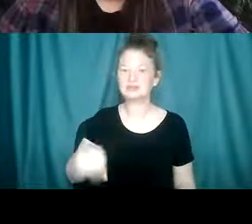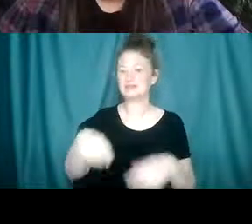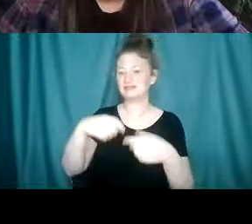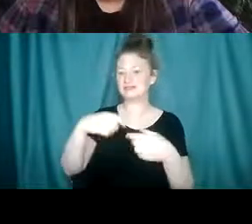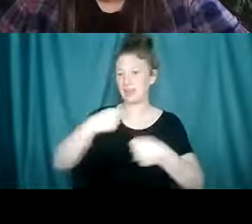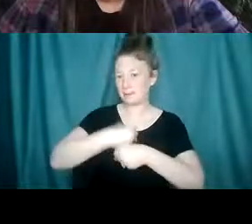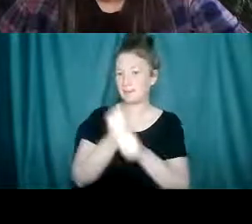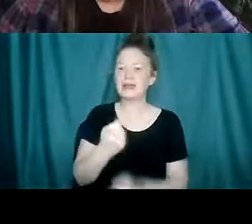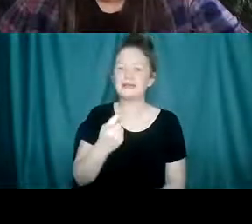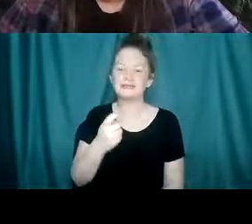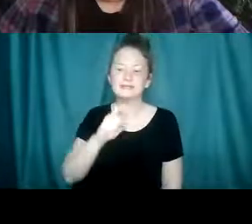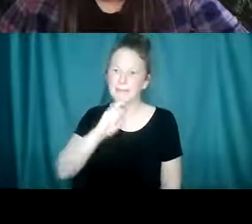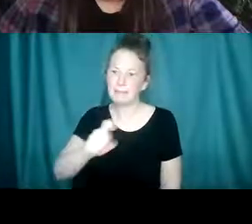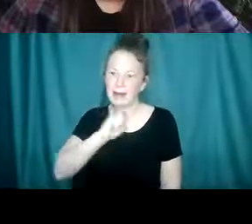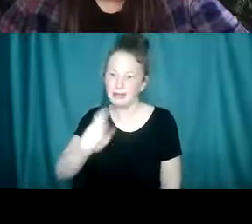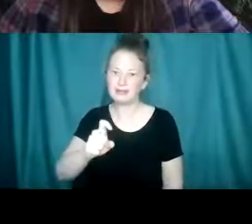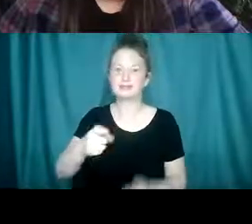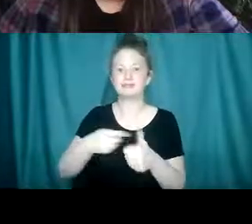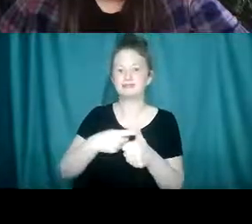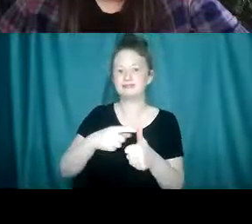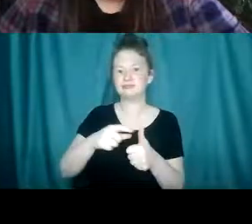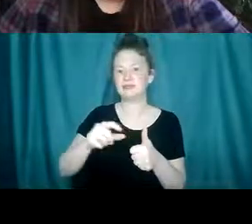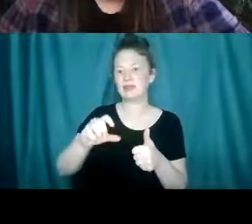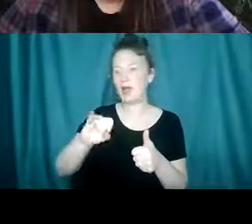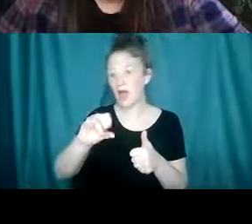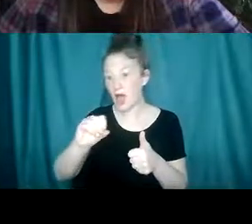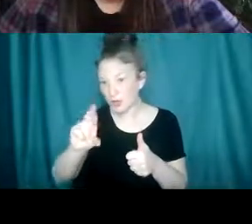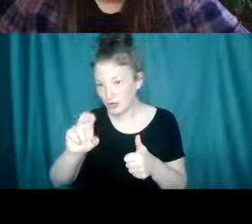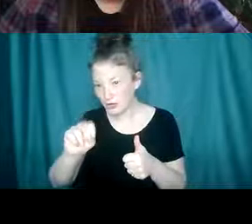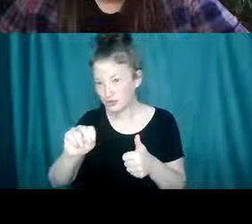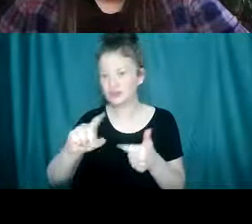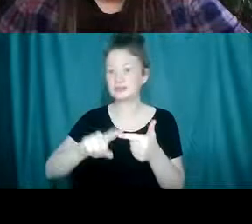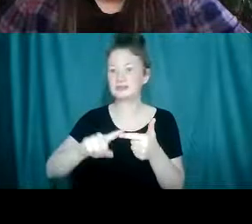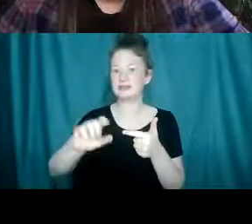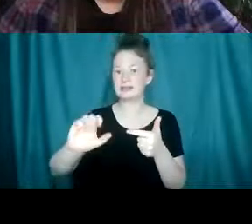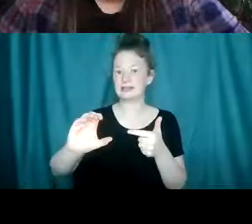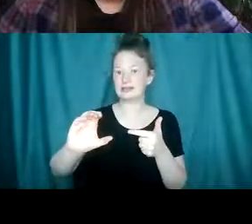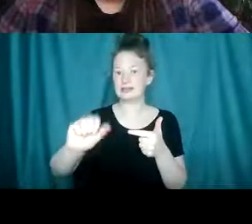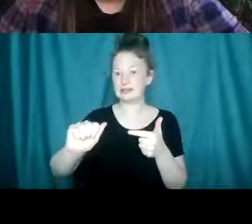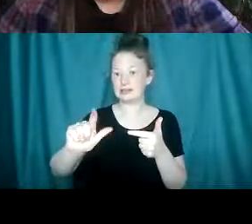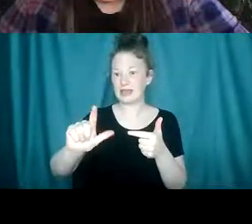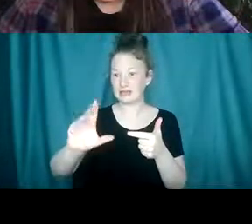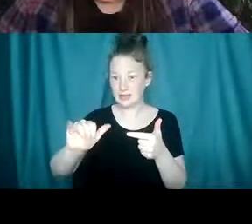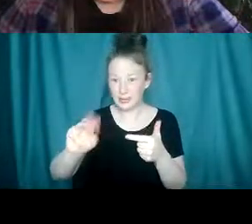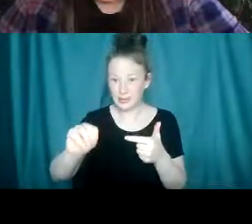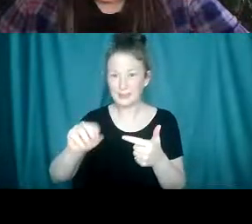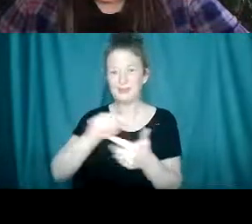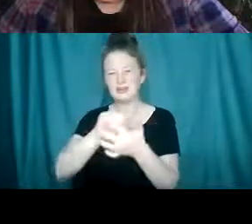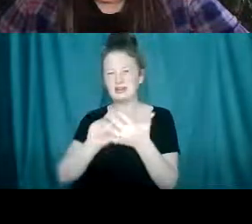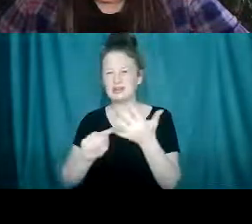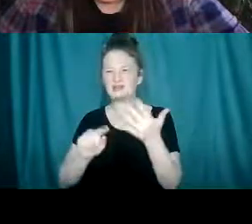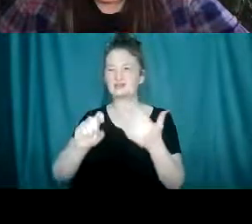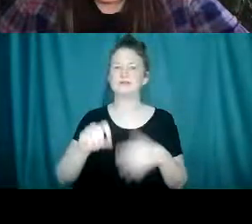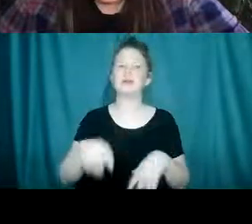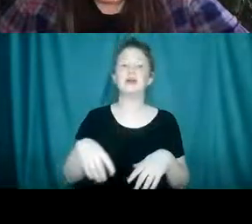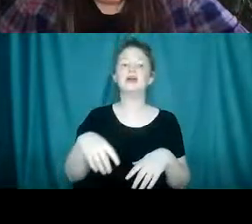and iron. And I like to remind you, although this is a difficult time, there's always something positive